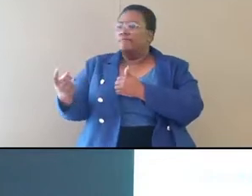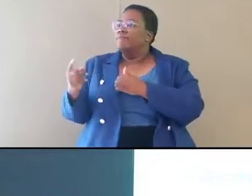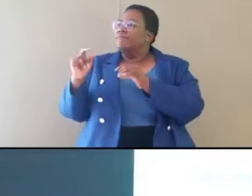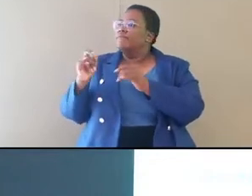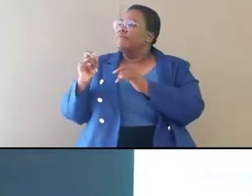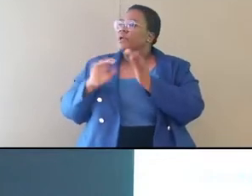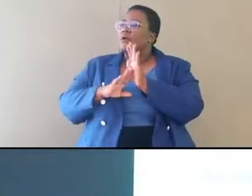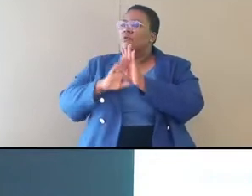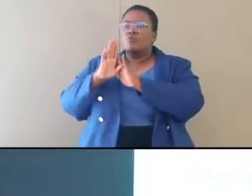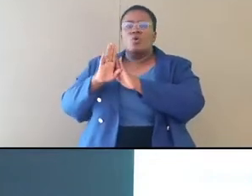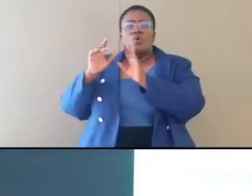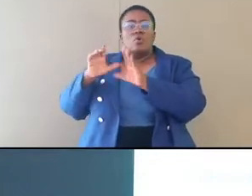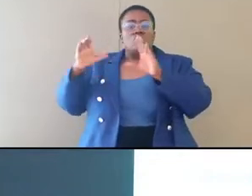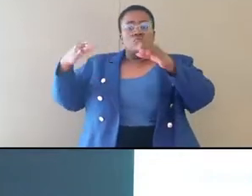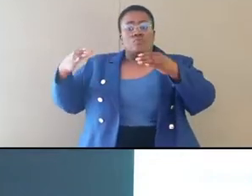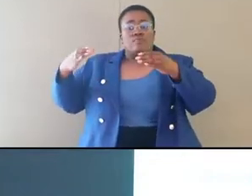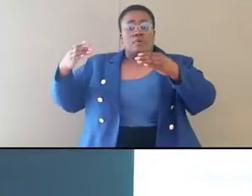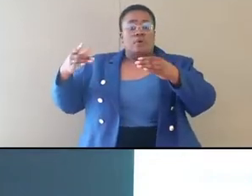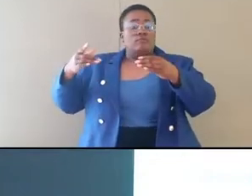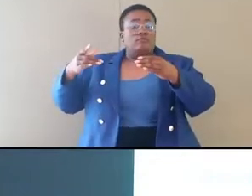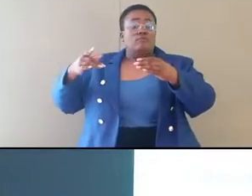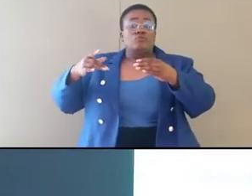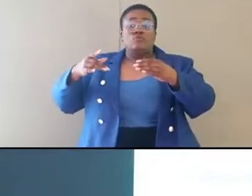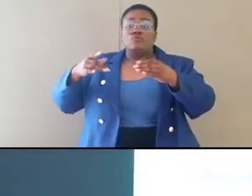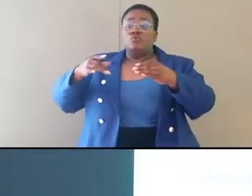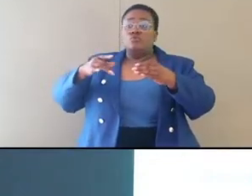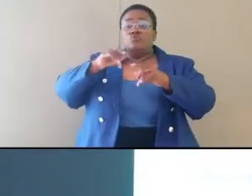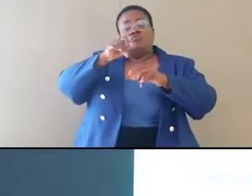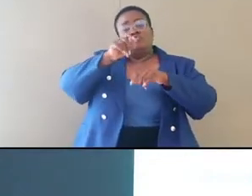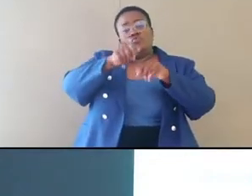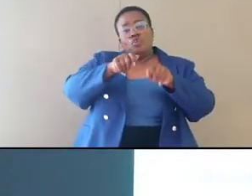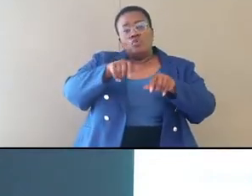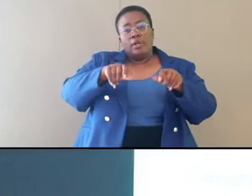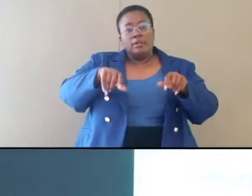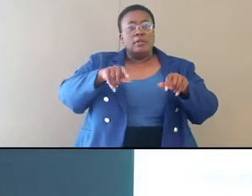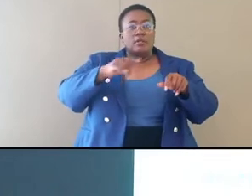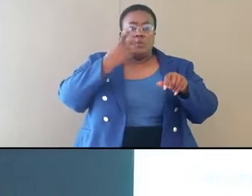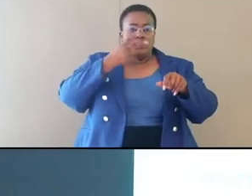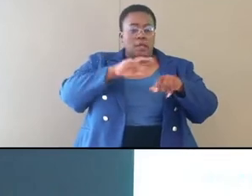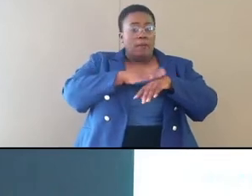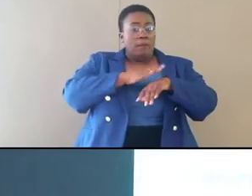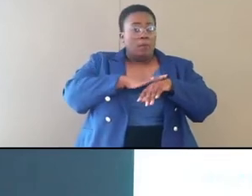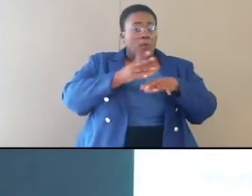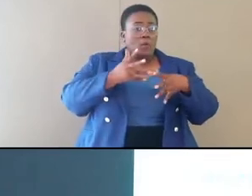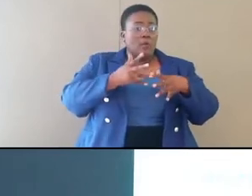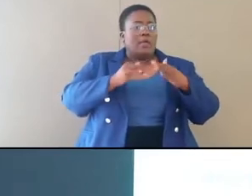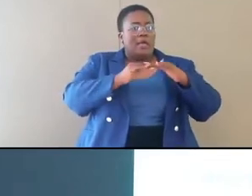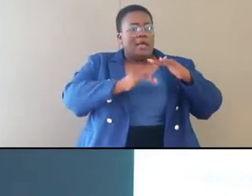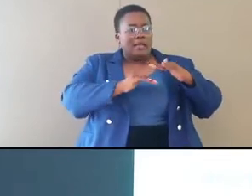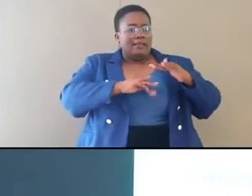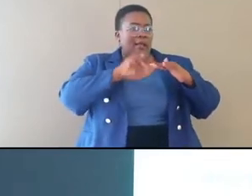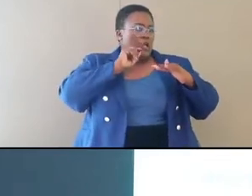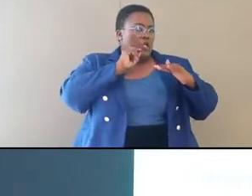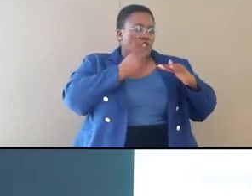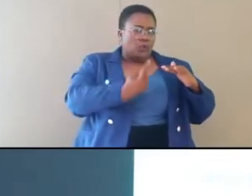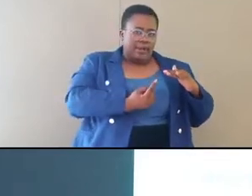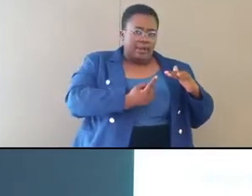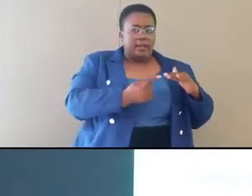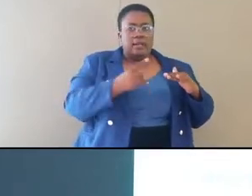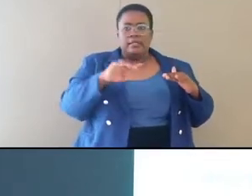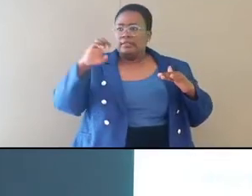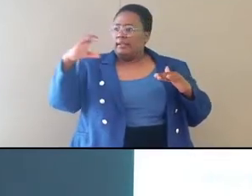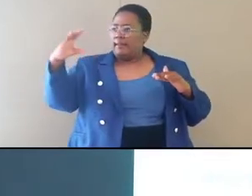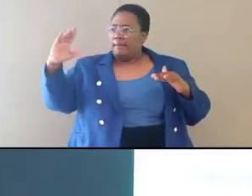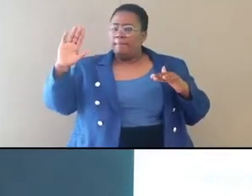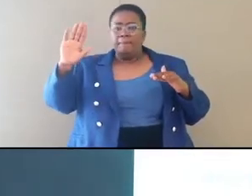urban-based children as well. Big informal settlements, particularly your under-ones, you'll see Gauteng and the Western Cape lagging on the uptake for the under